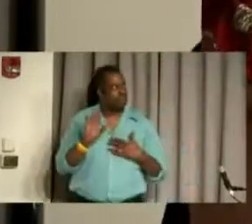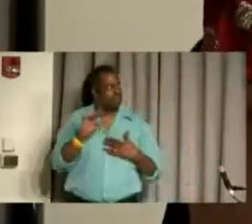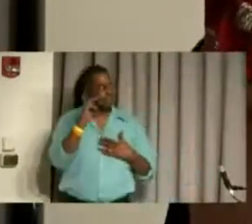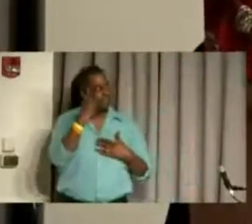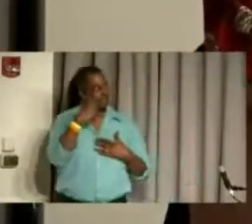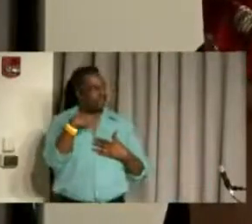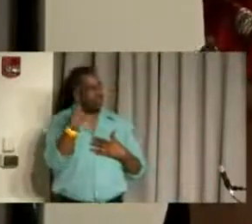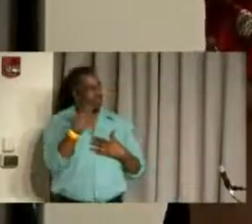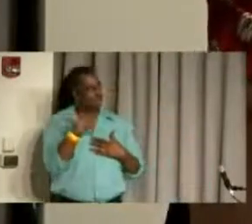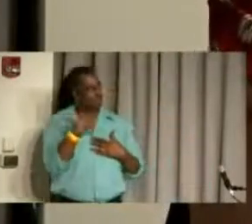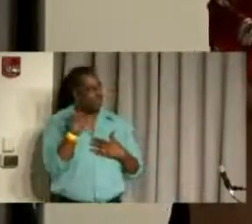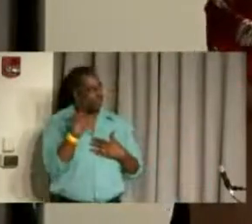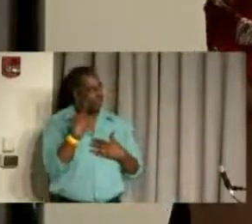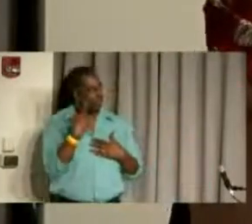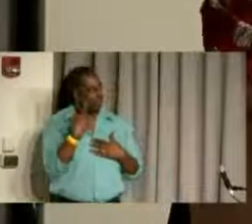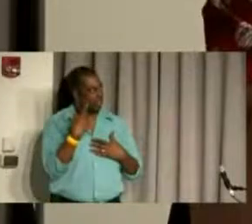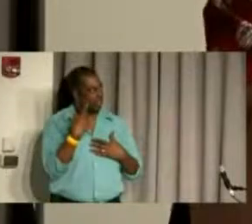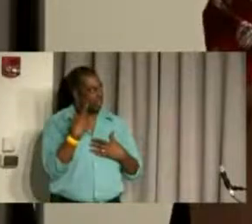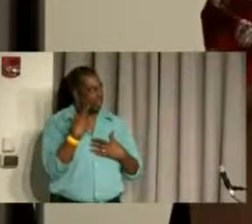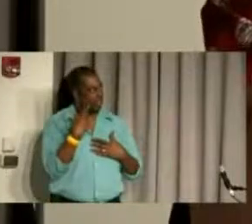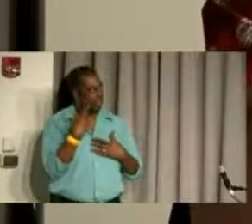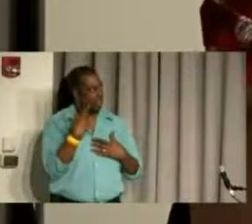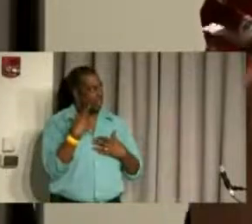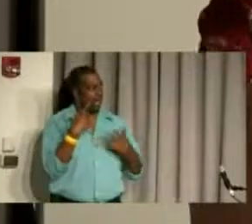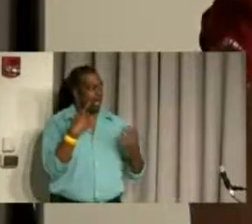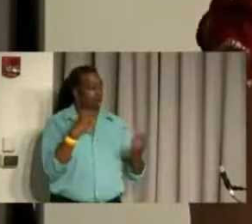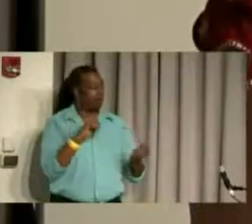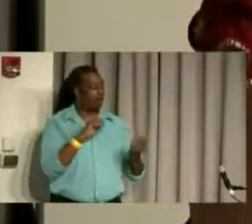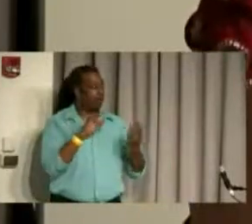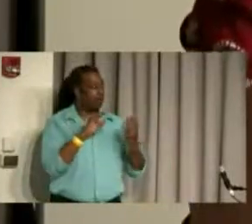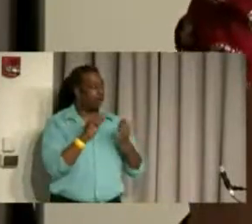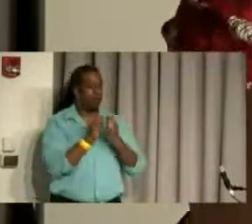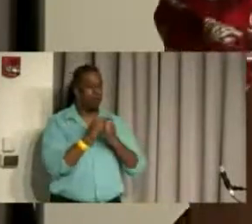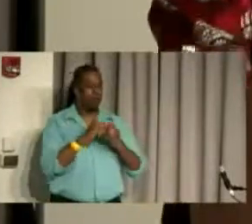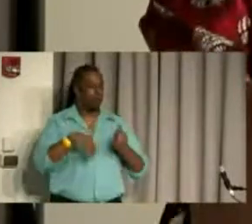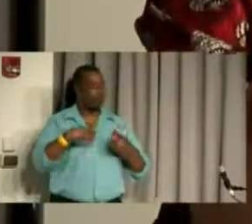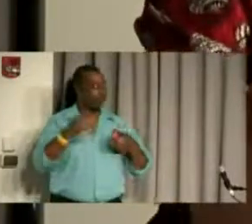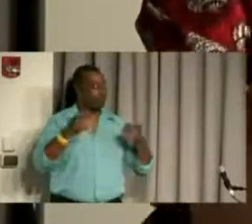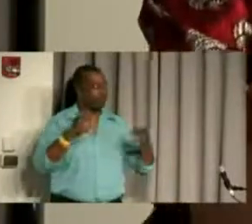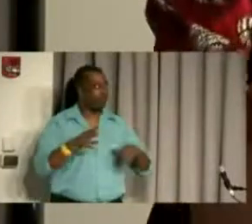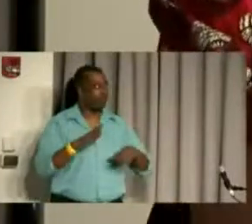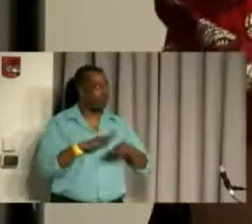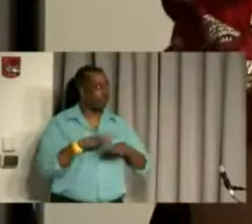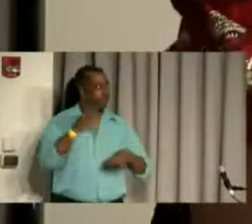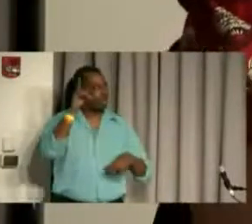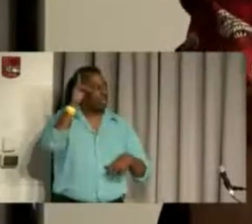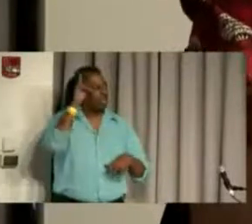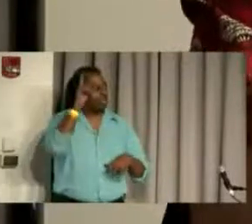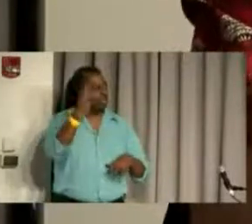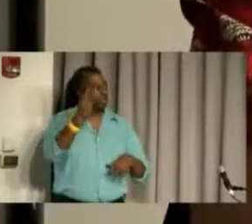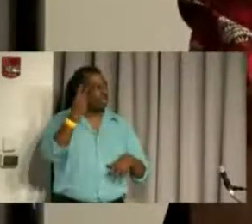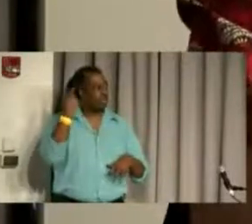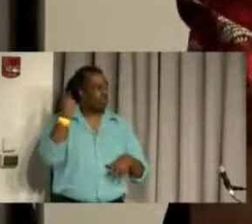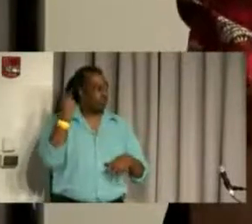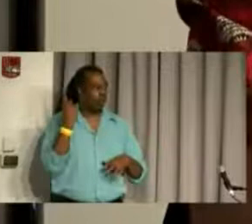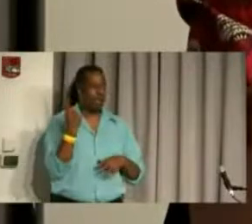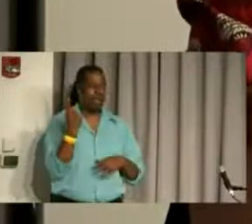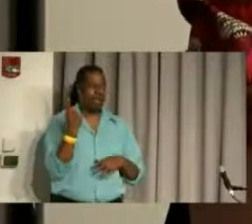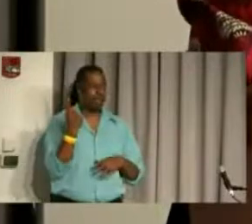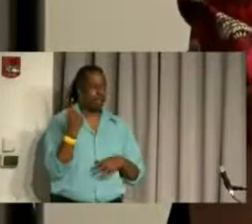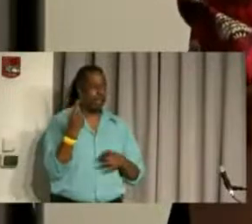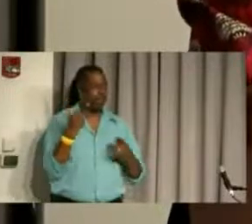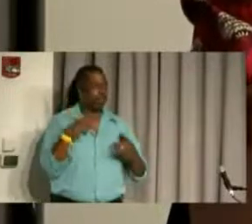face, seen him face off with white supremacists on the Lincoln Memorial sometime last year, and